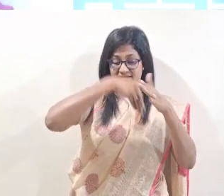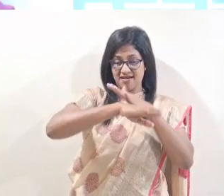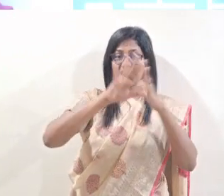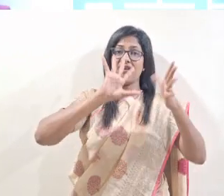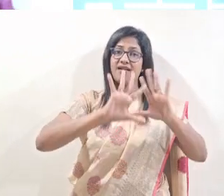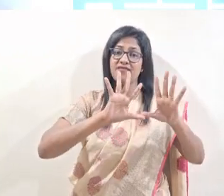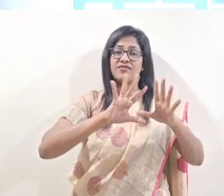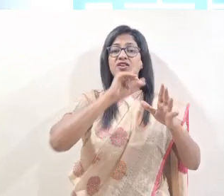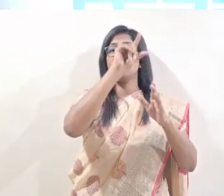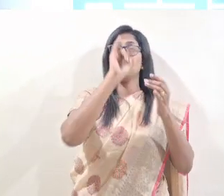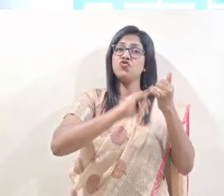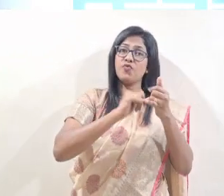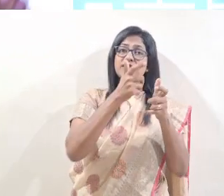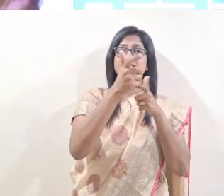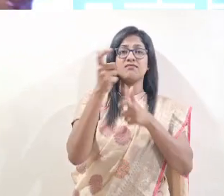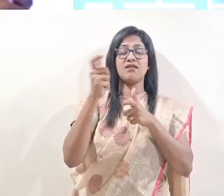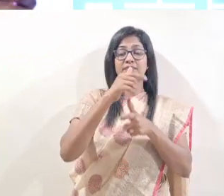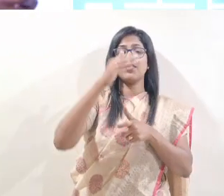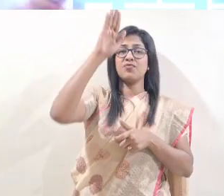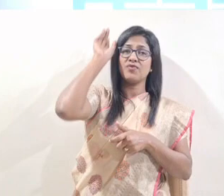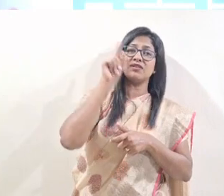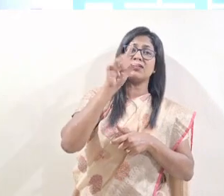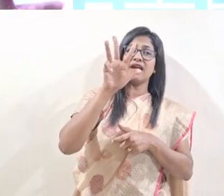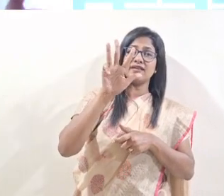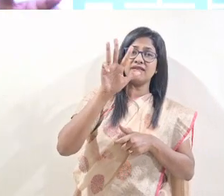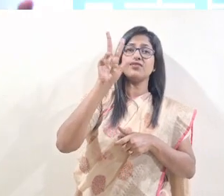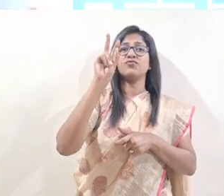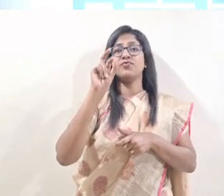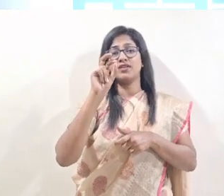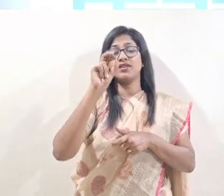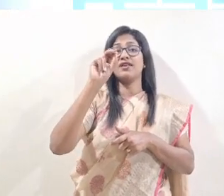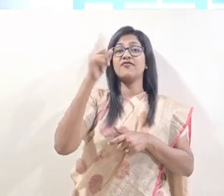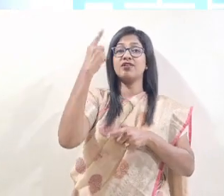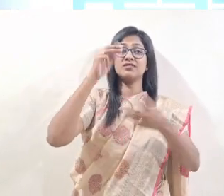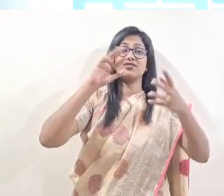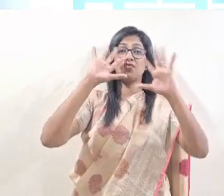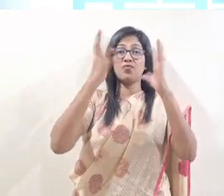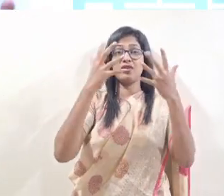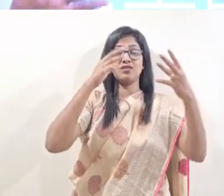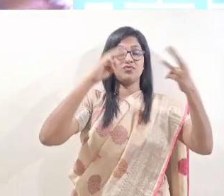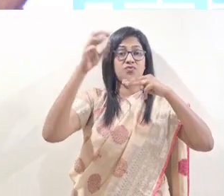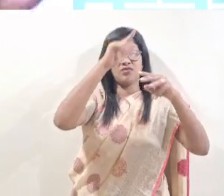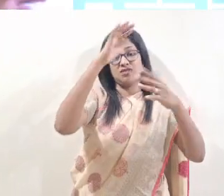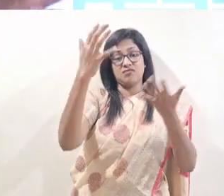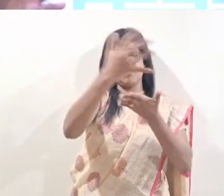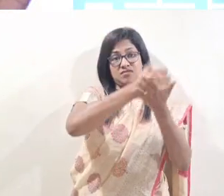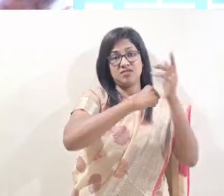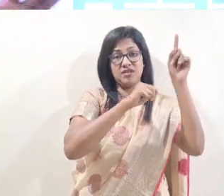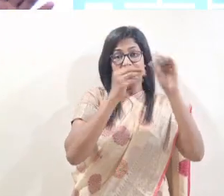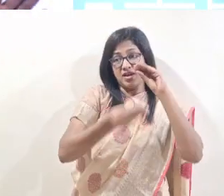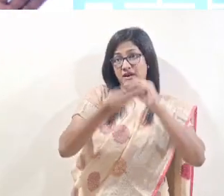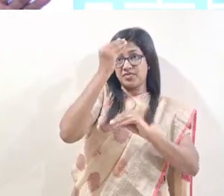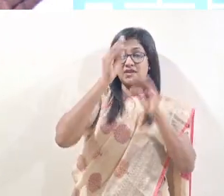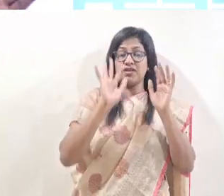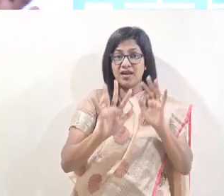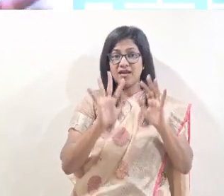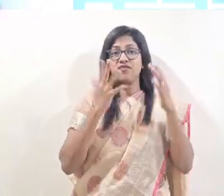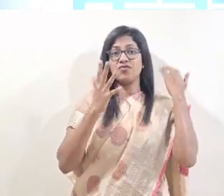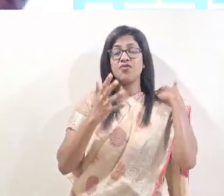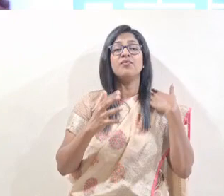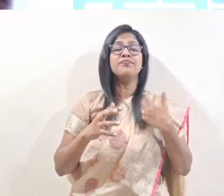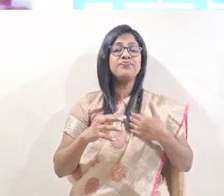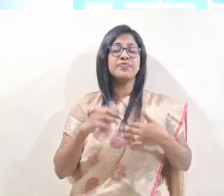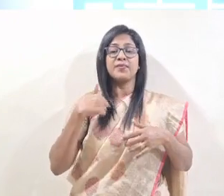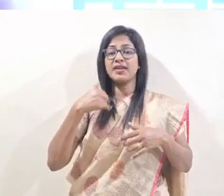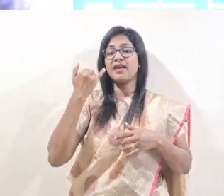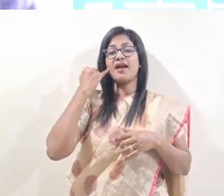by default was collected by the US Army in the 1920s during the First World War. Okay, so I don't know I am sure they must have updated it, but just